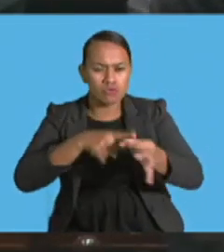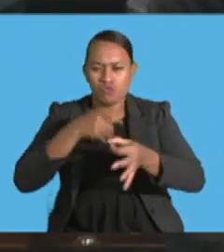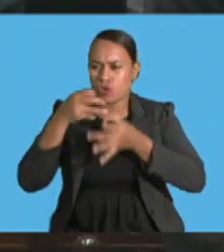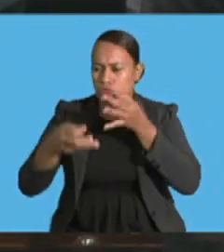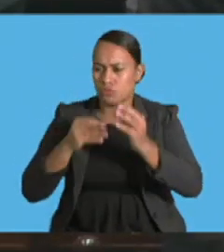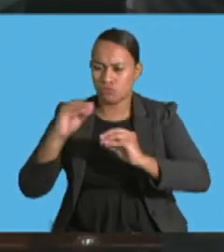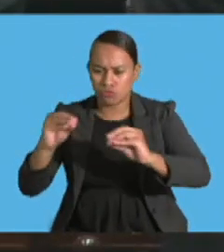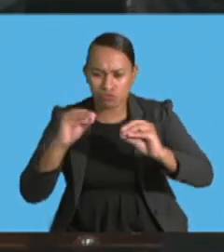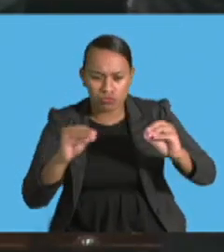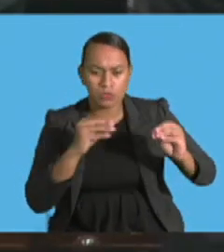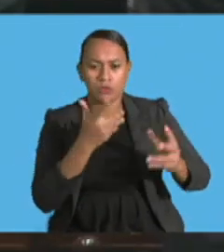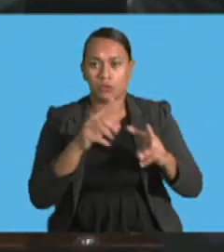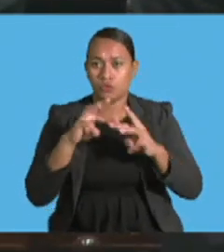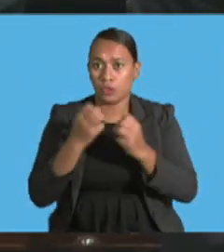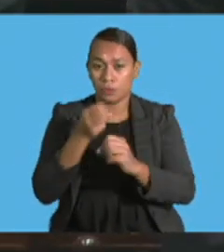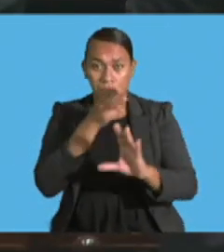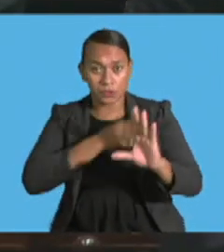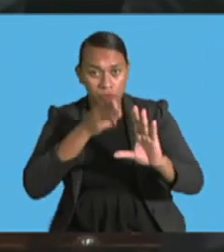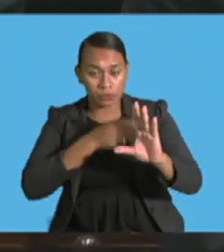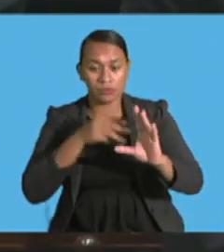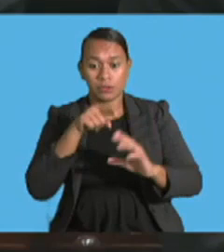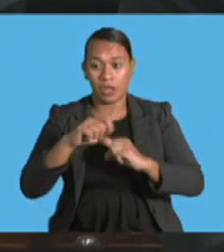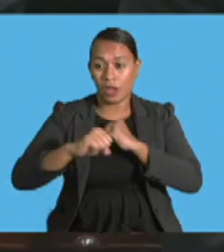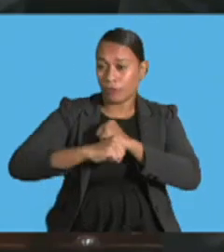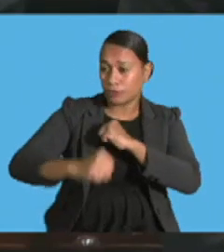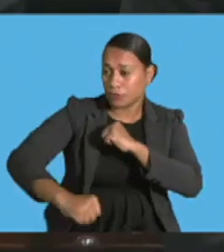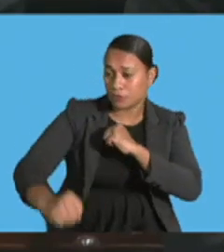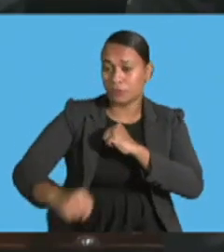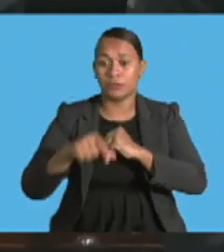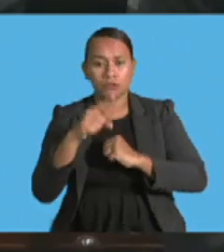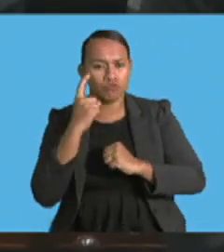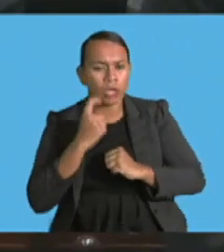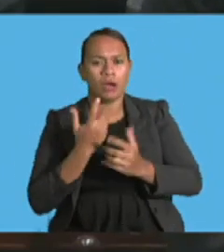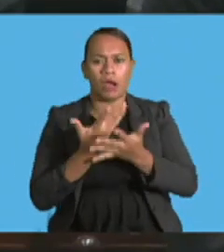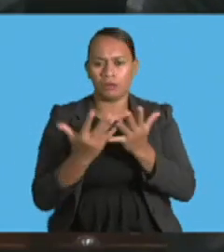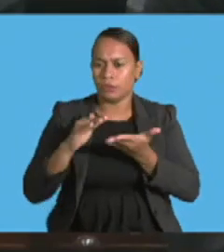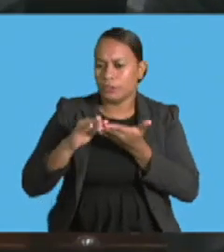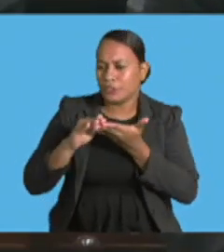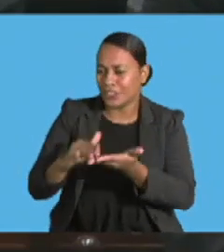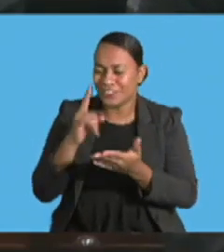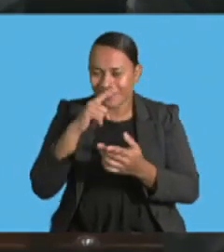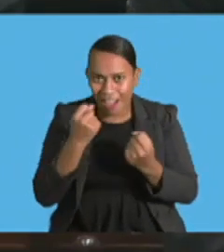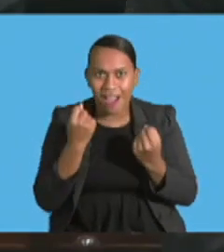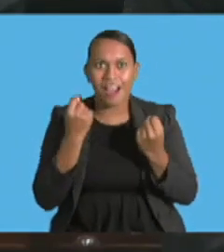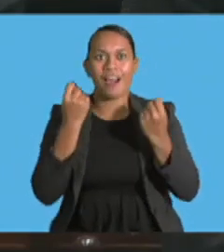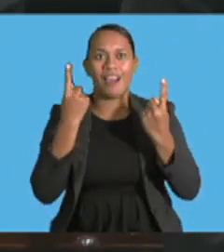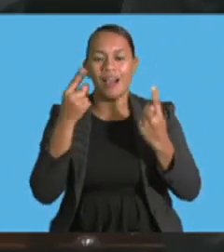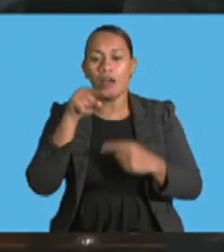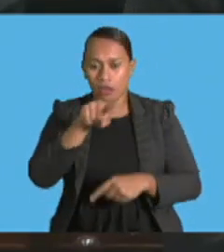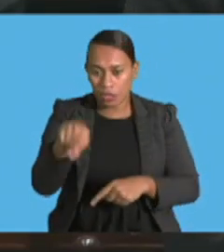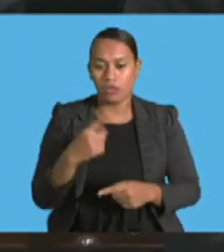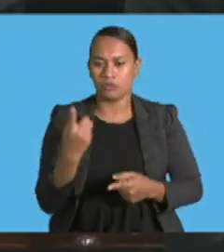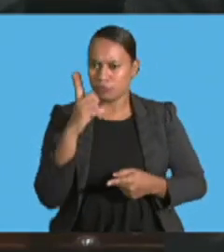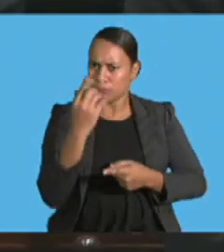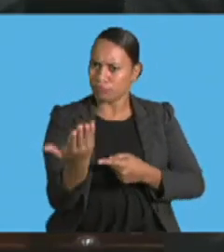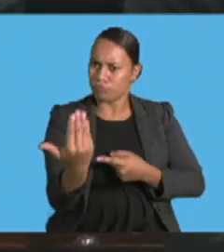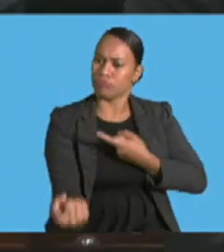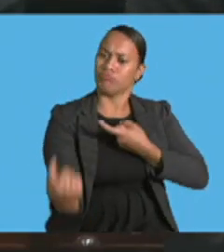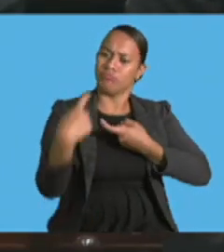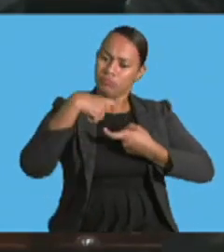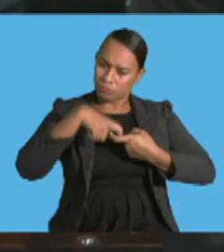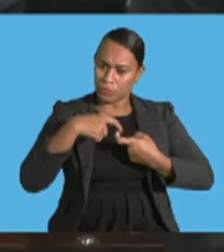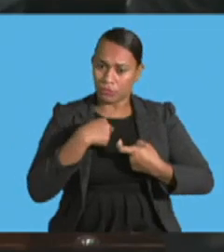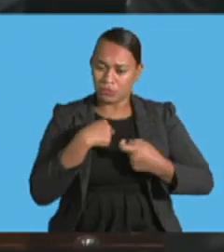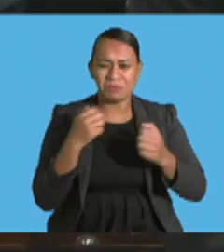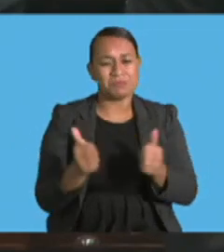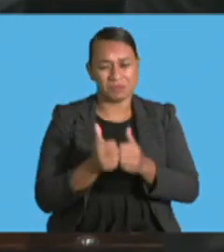conducted to improve public's understanding of Fiji's environment and biodiversity and how individuals can cooperate in addressing challenges.